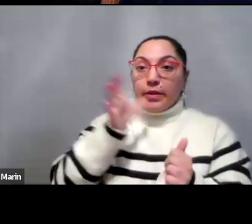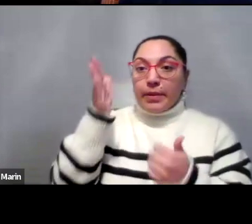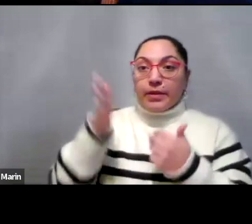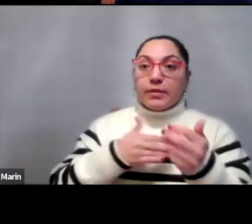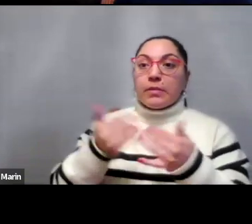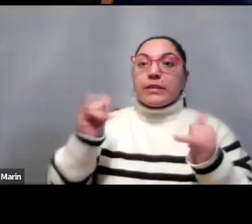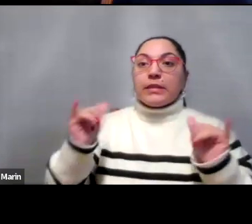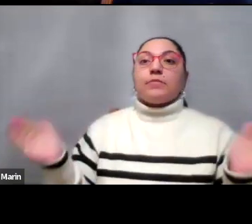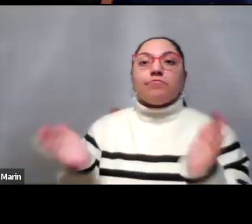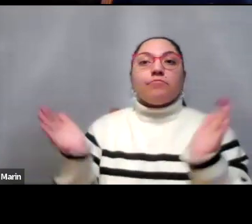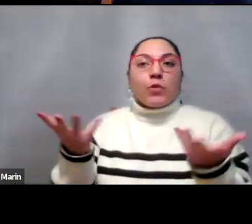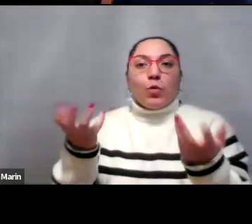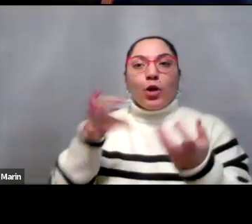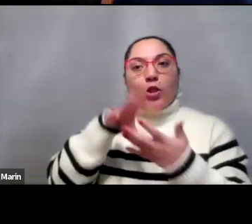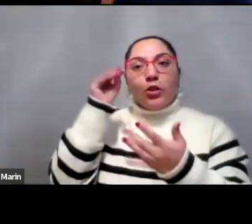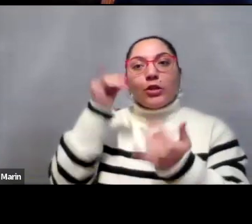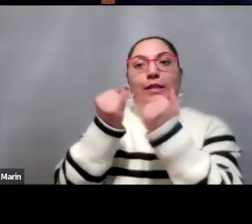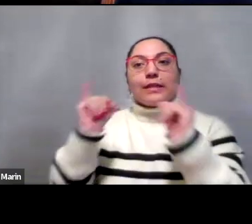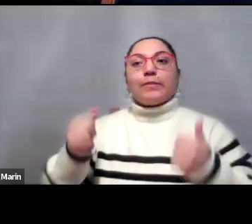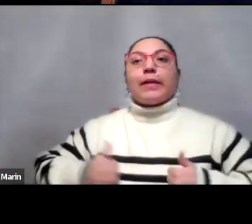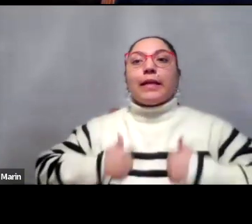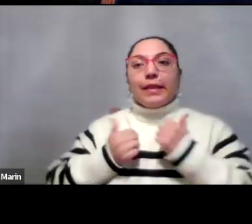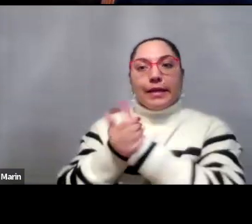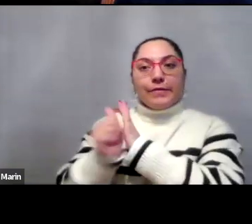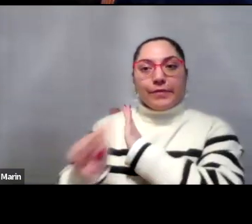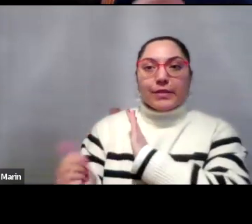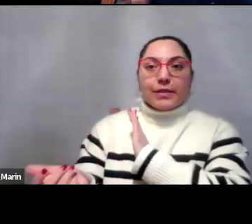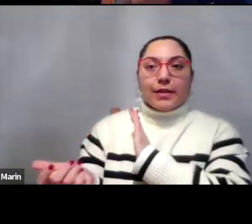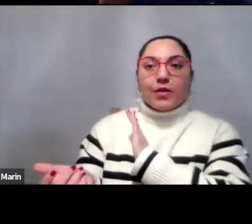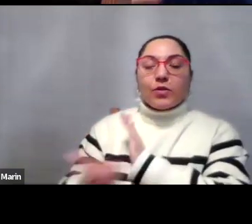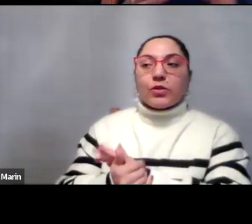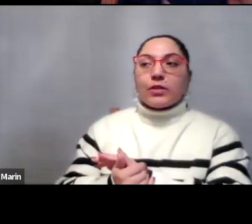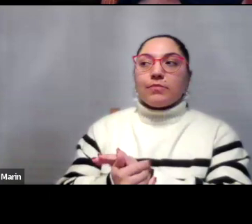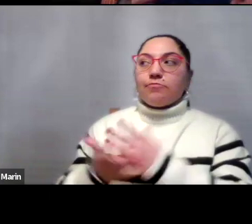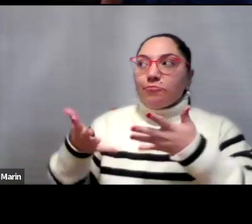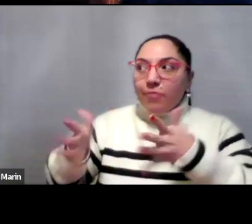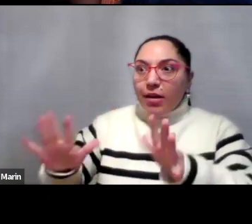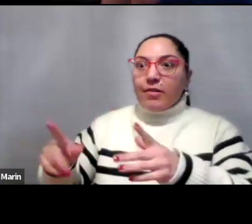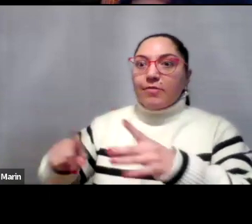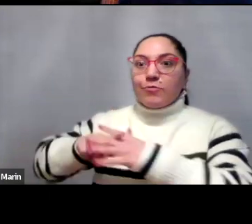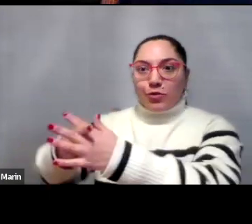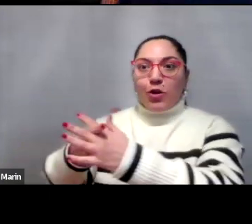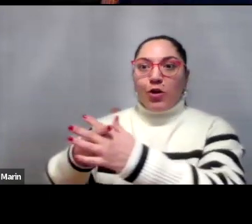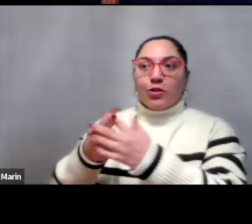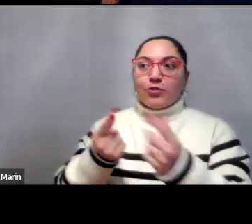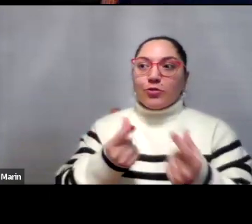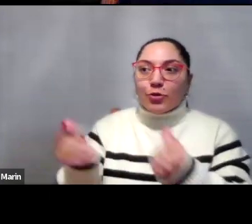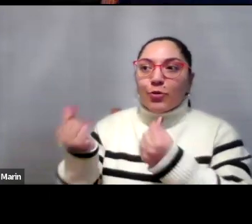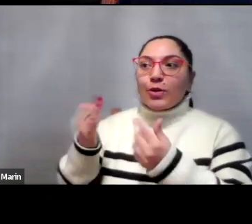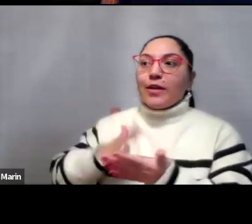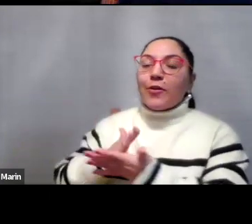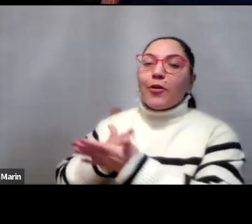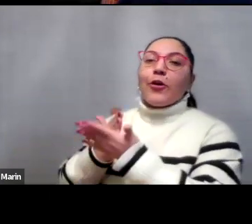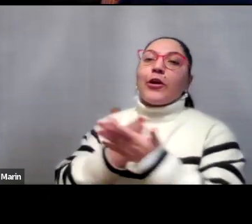encourage any adult that they're living with to let them start doing some of that